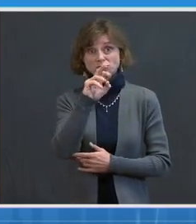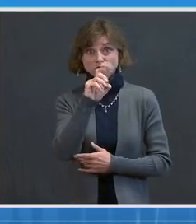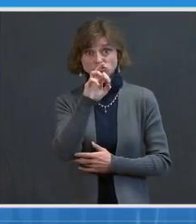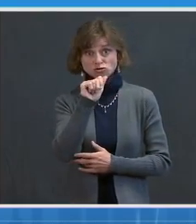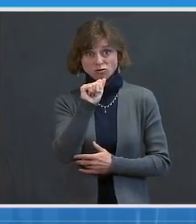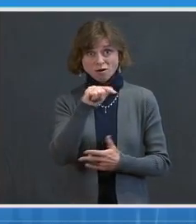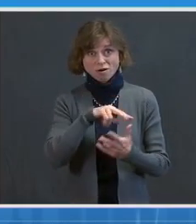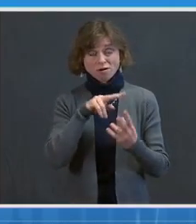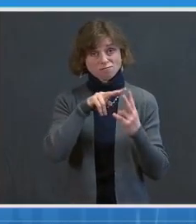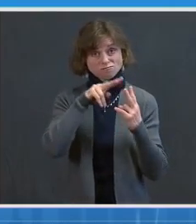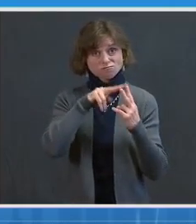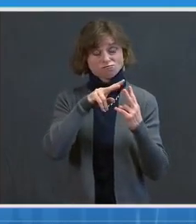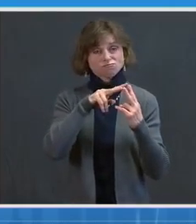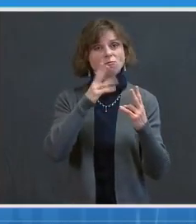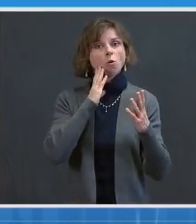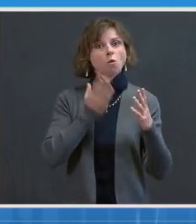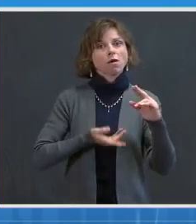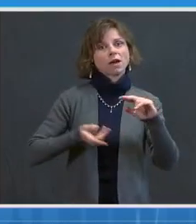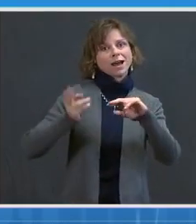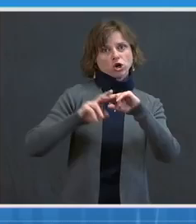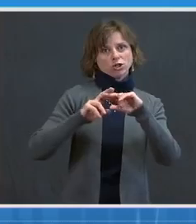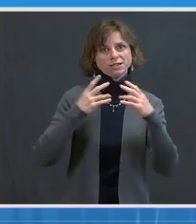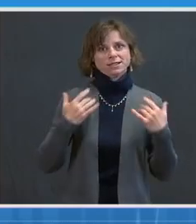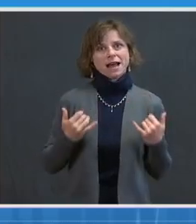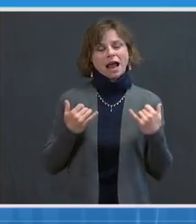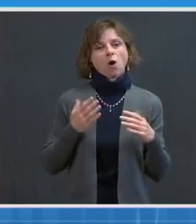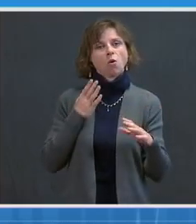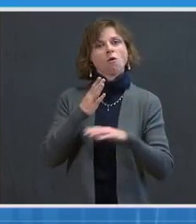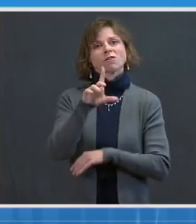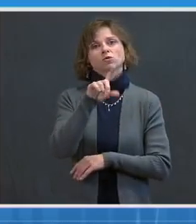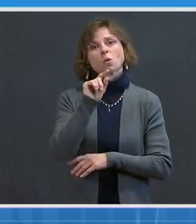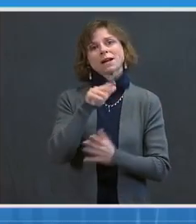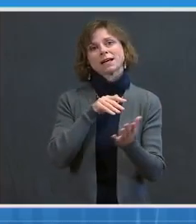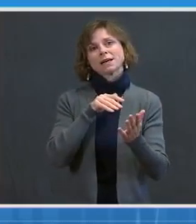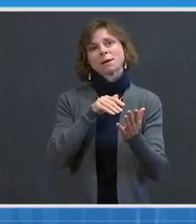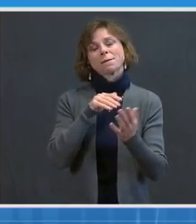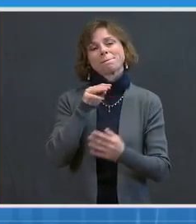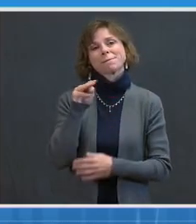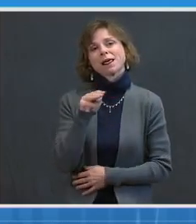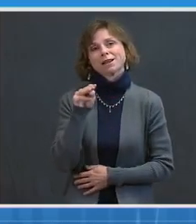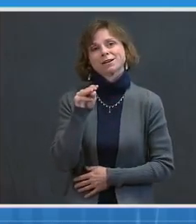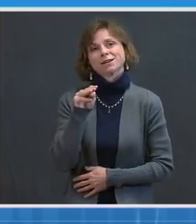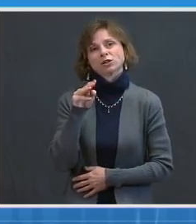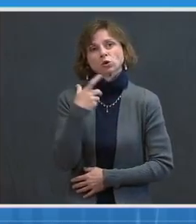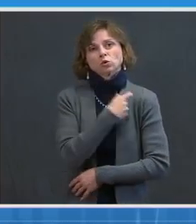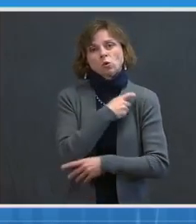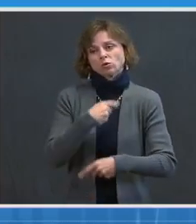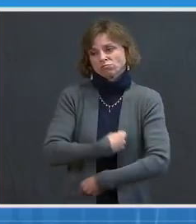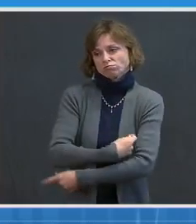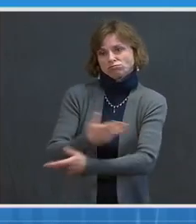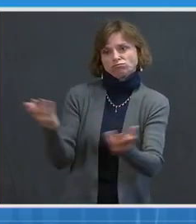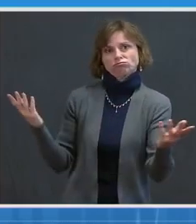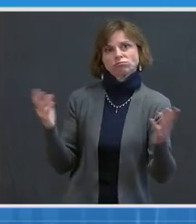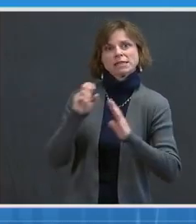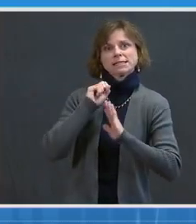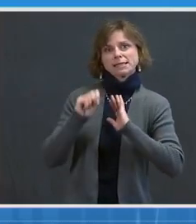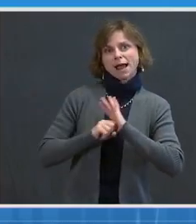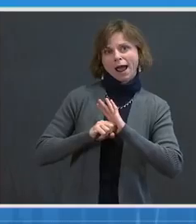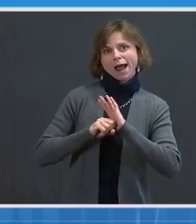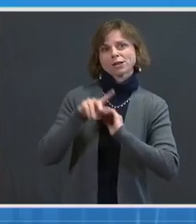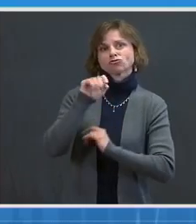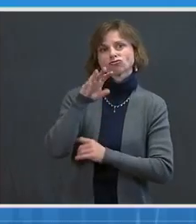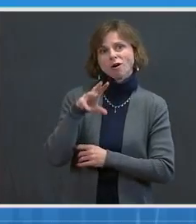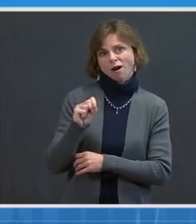supply will now increase to more than 20 million doses going out to states, tribes, territories, and